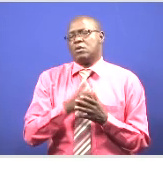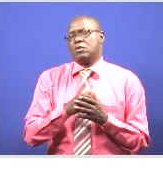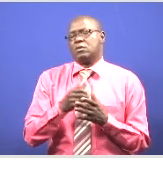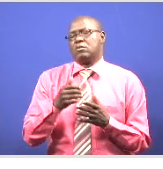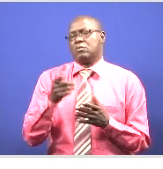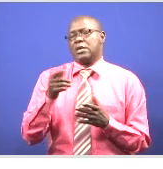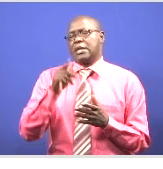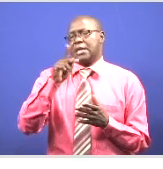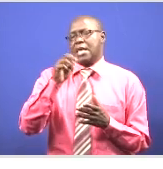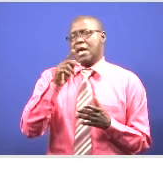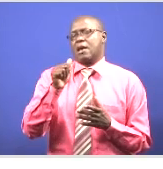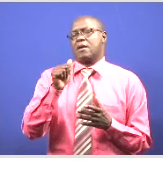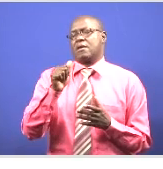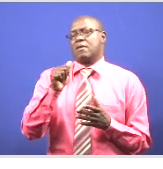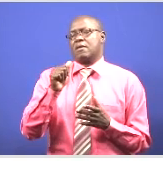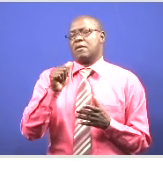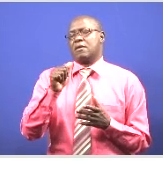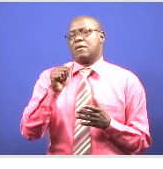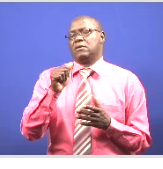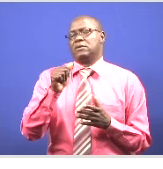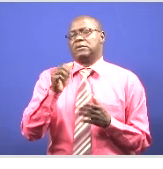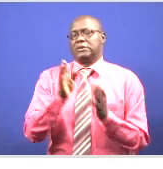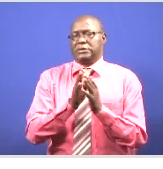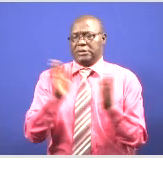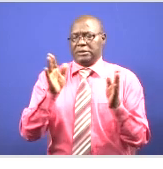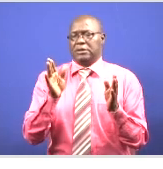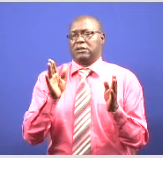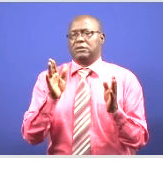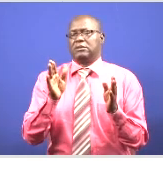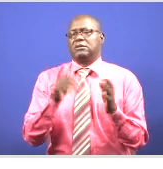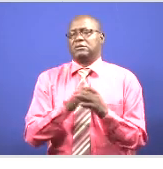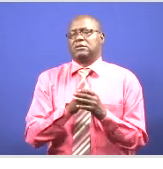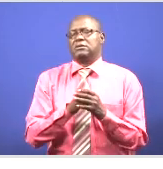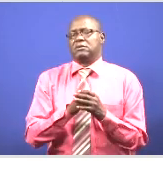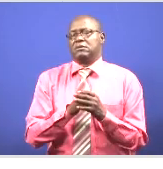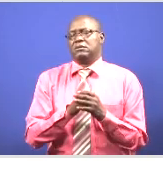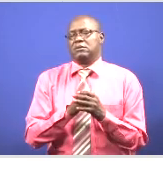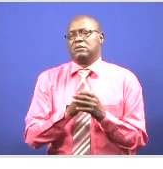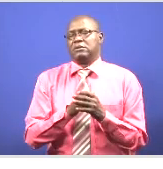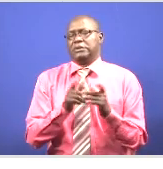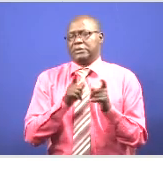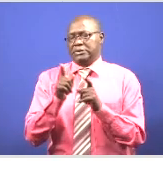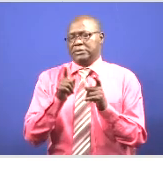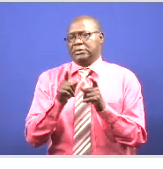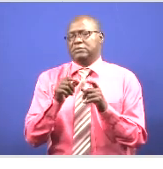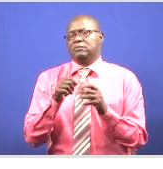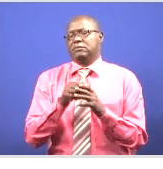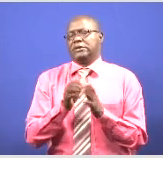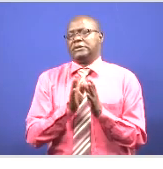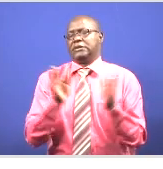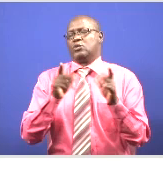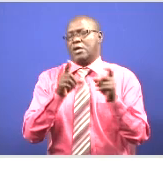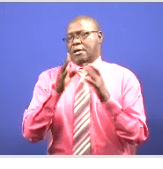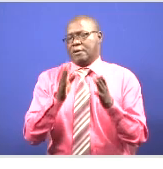Director General's Commissioner Githimburu's phone number on speed dial, so that he keeps reminding him every day that